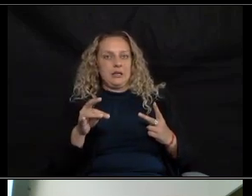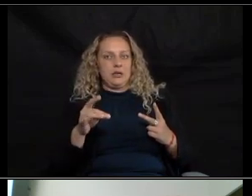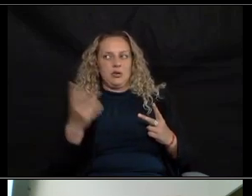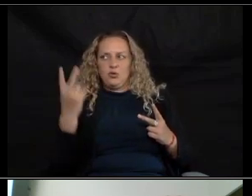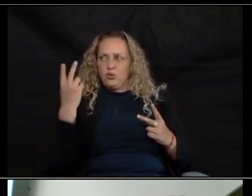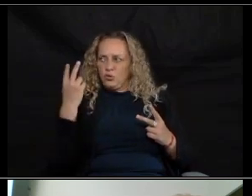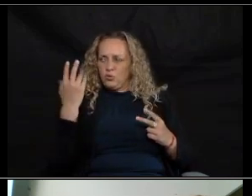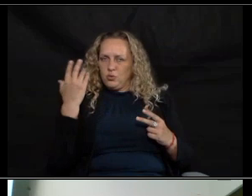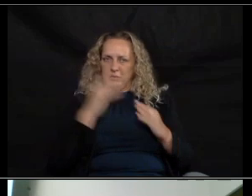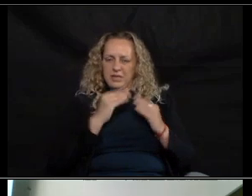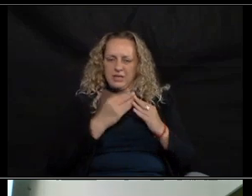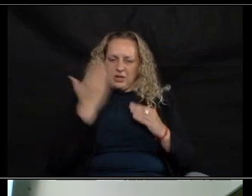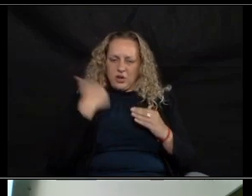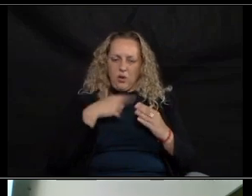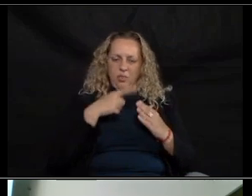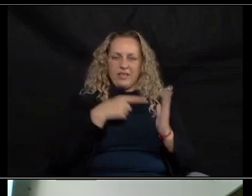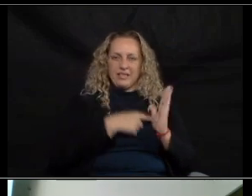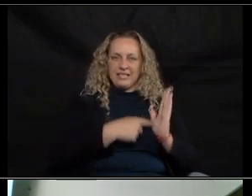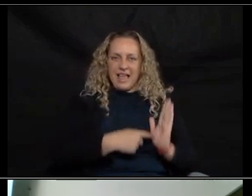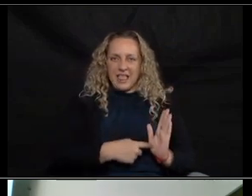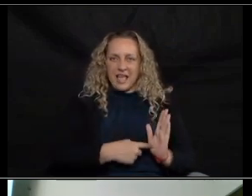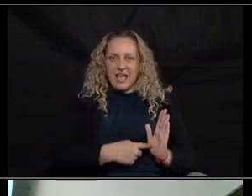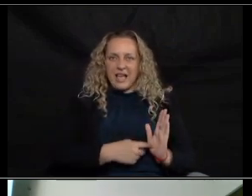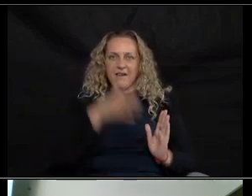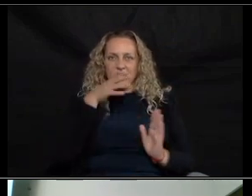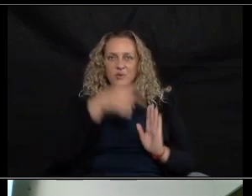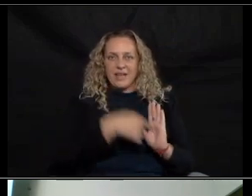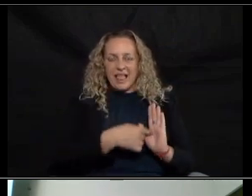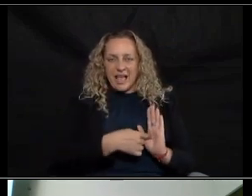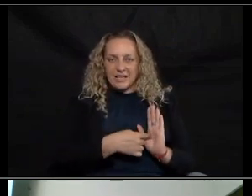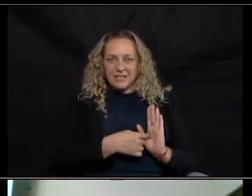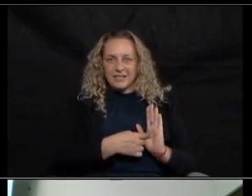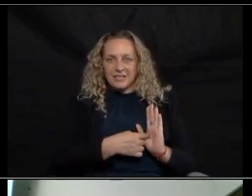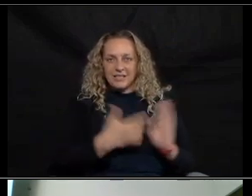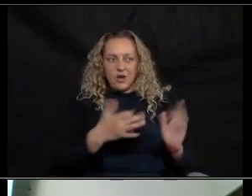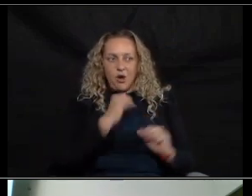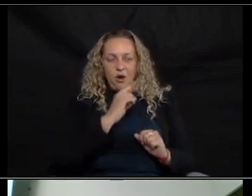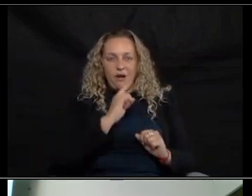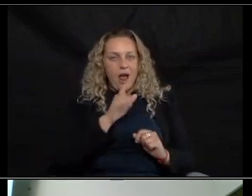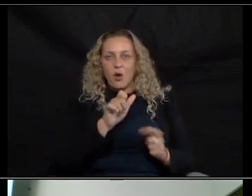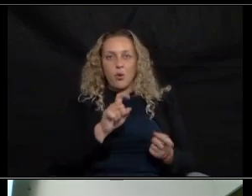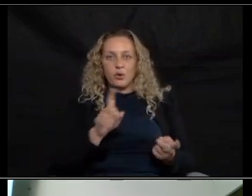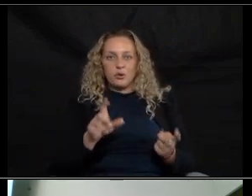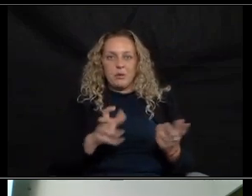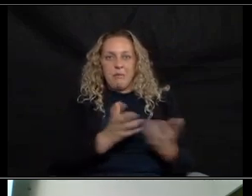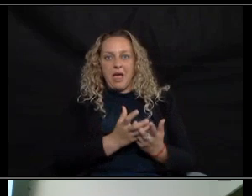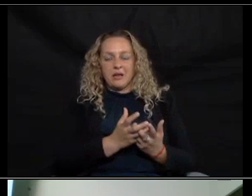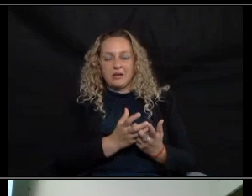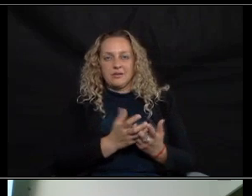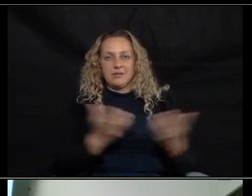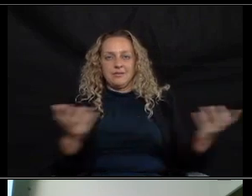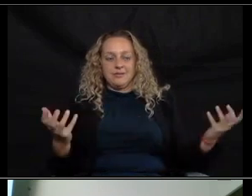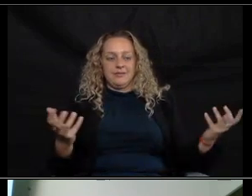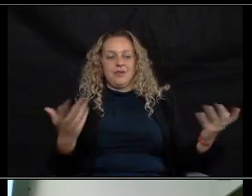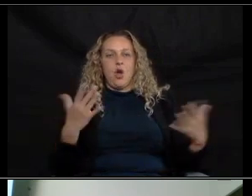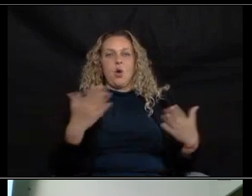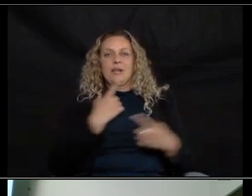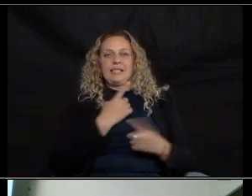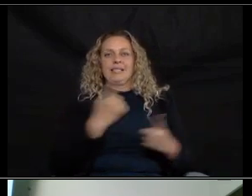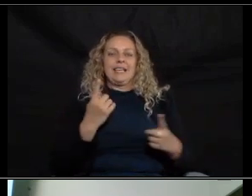ago, that these deadlines, future deadlines, are not going to be met. It was already stated